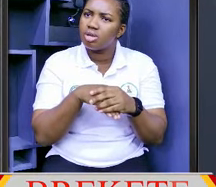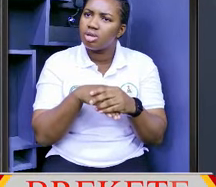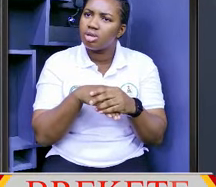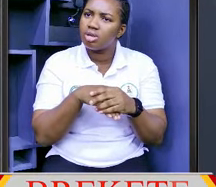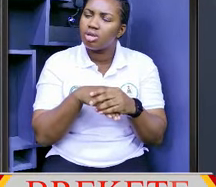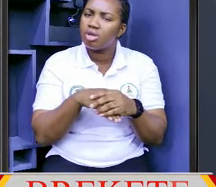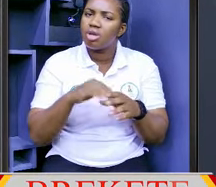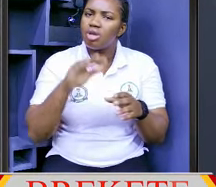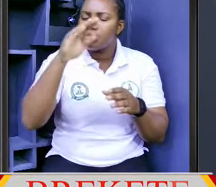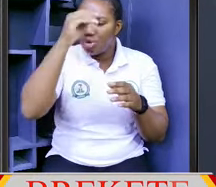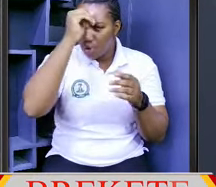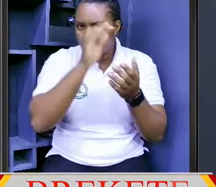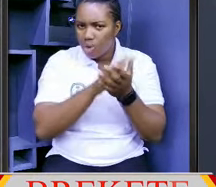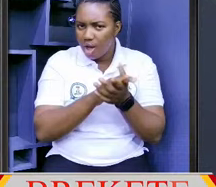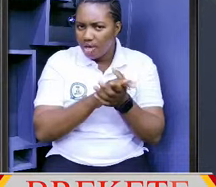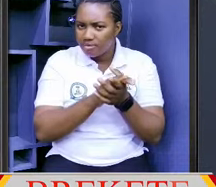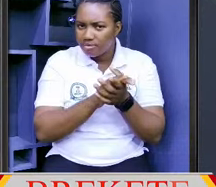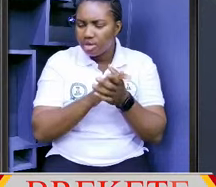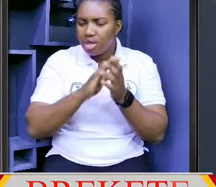mine. Your wife leave you?